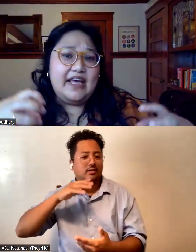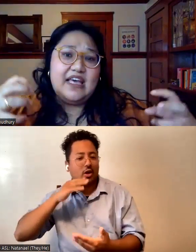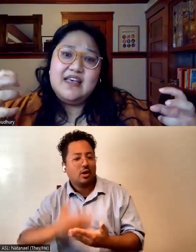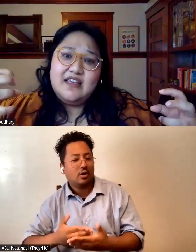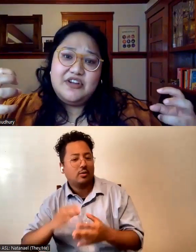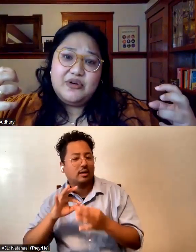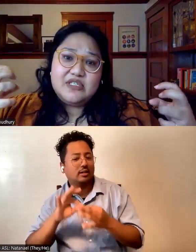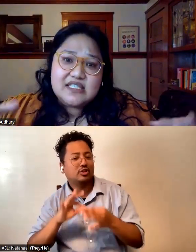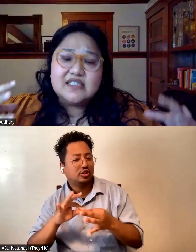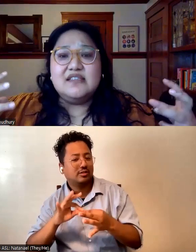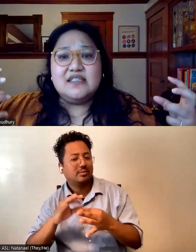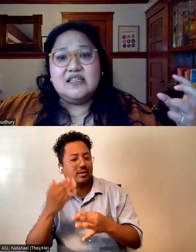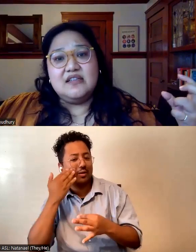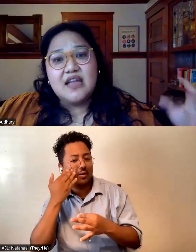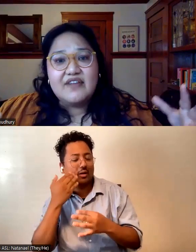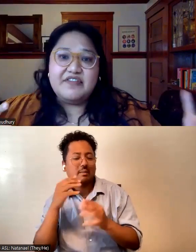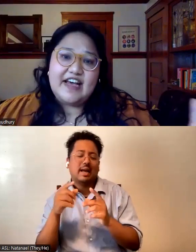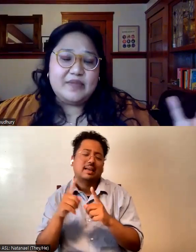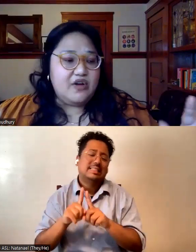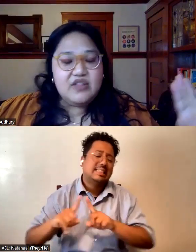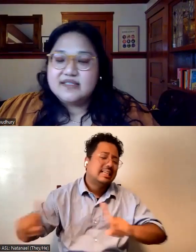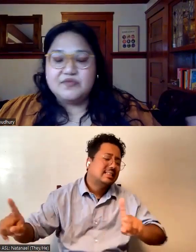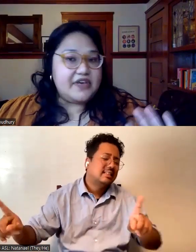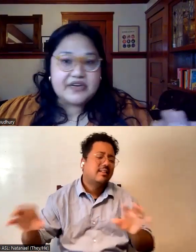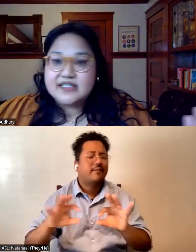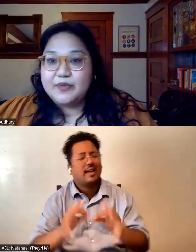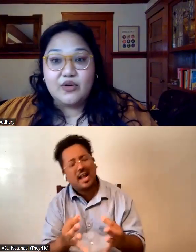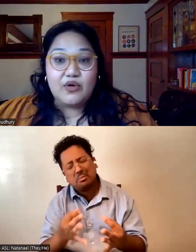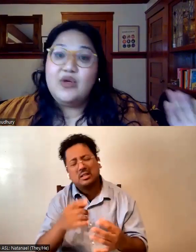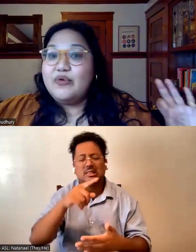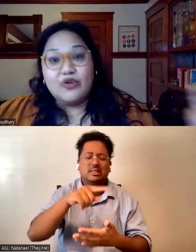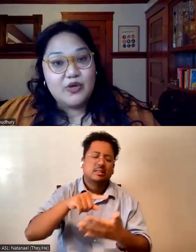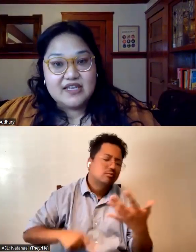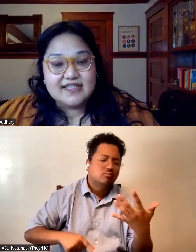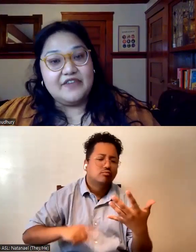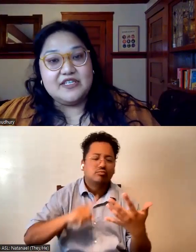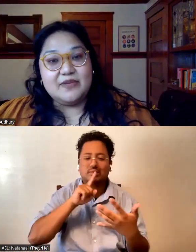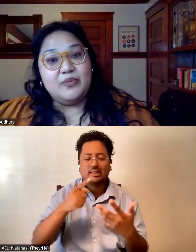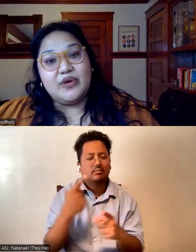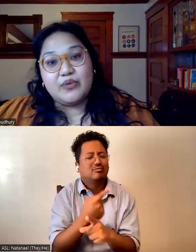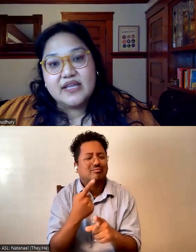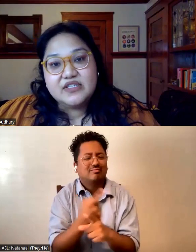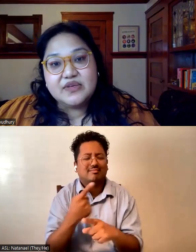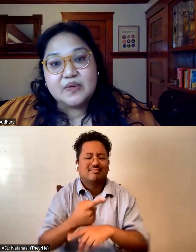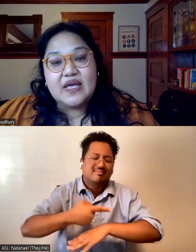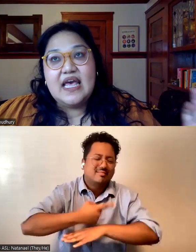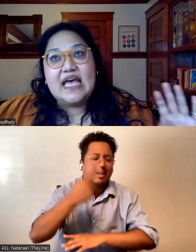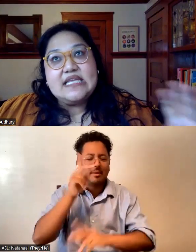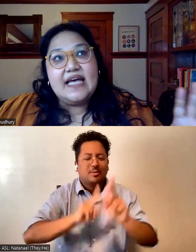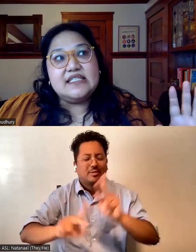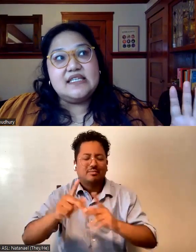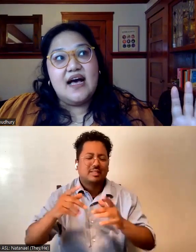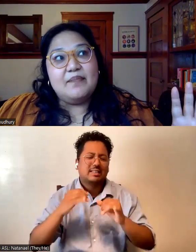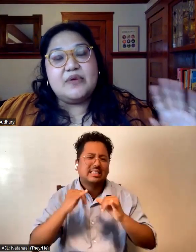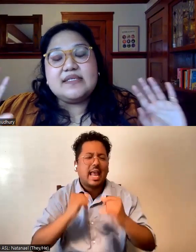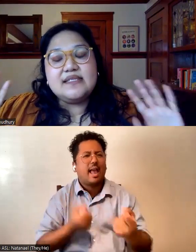about distance and love and family and all these very typical normal things that everyday people can relate to. And